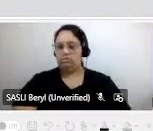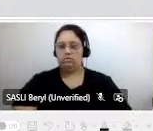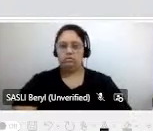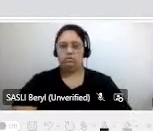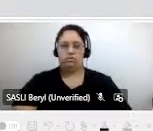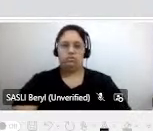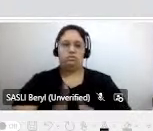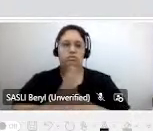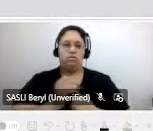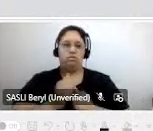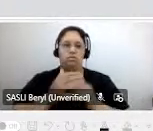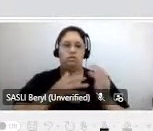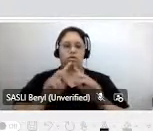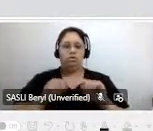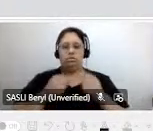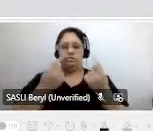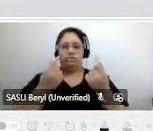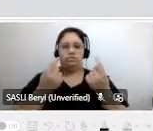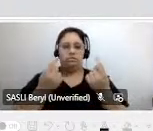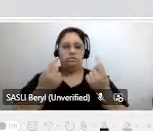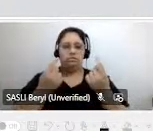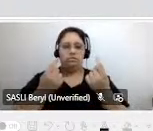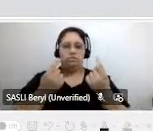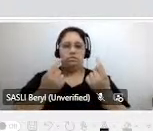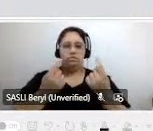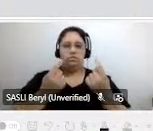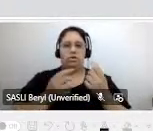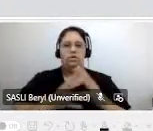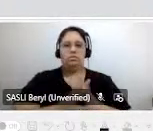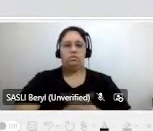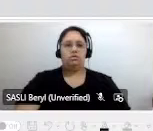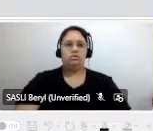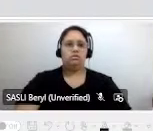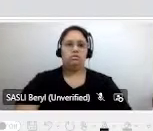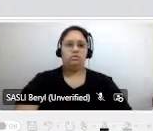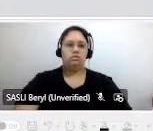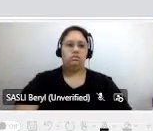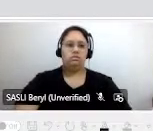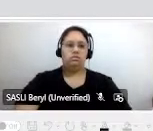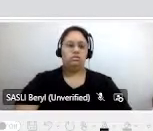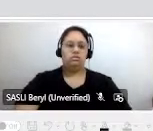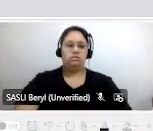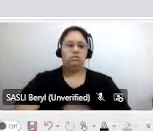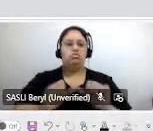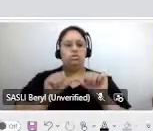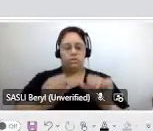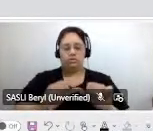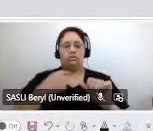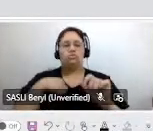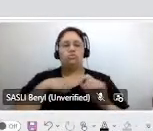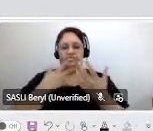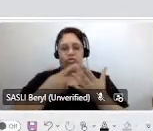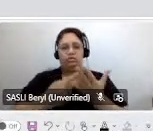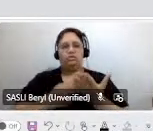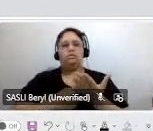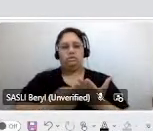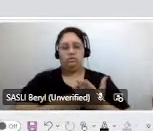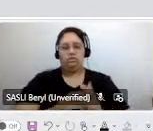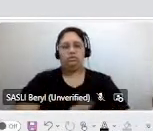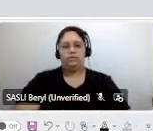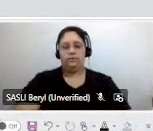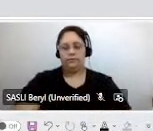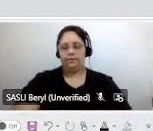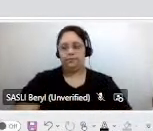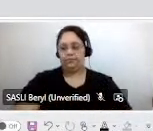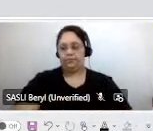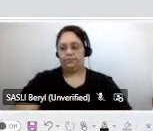Colleagues, any difficulty with those resolutions? I think it's consistent with what we discussed in the past. Okay,